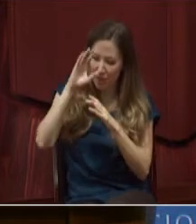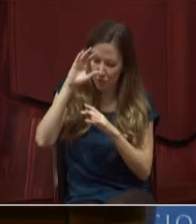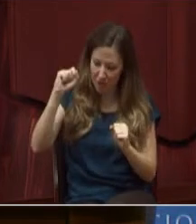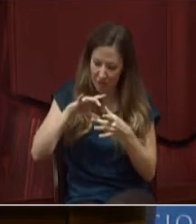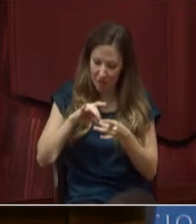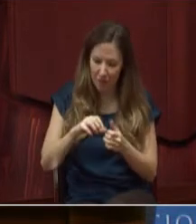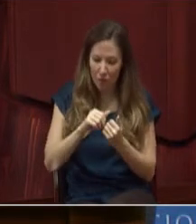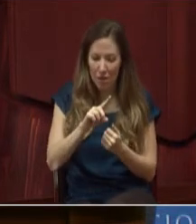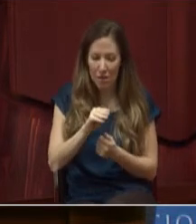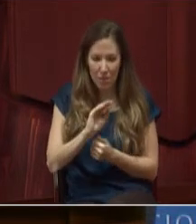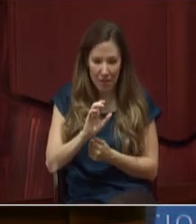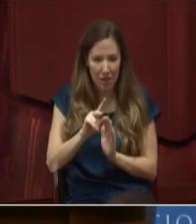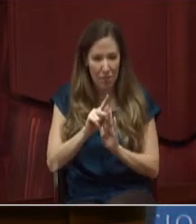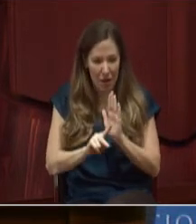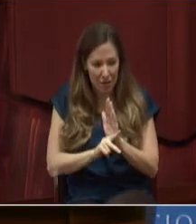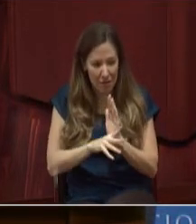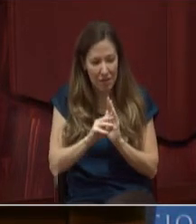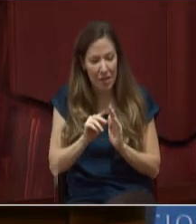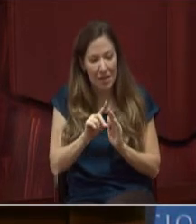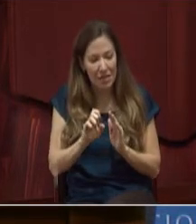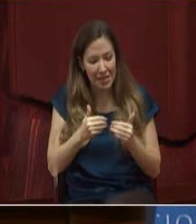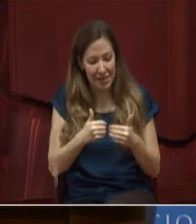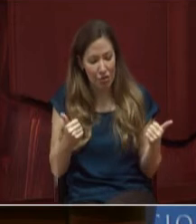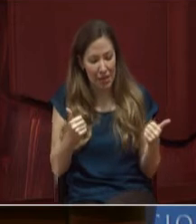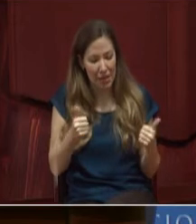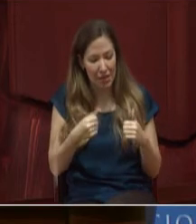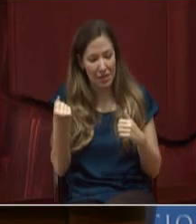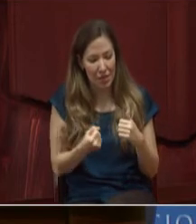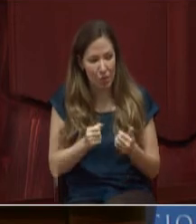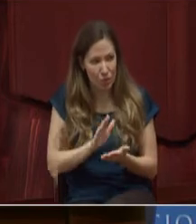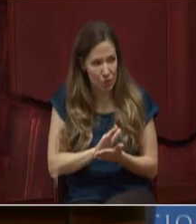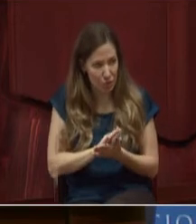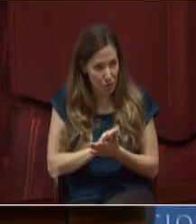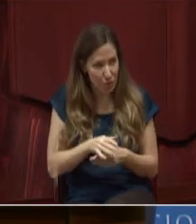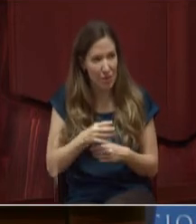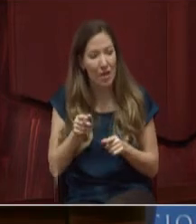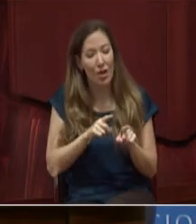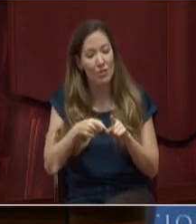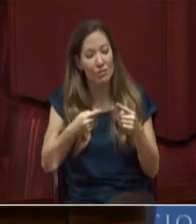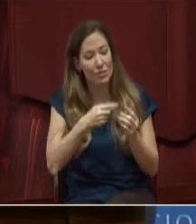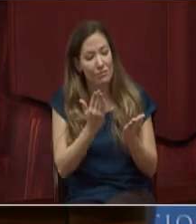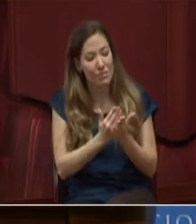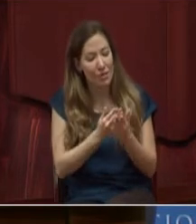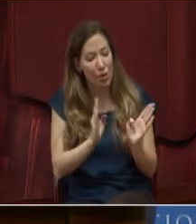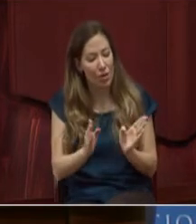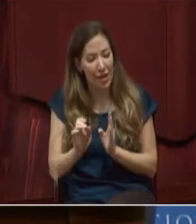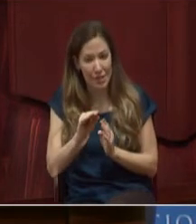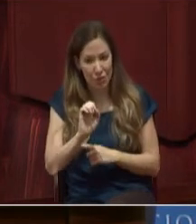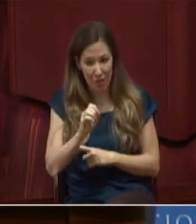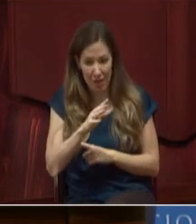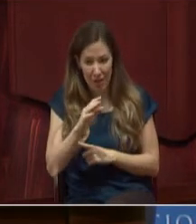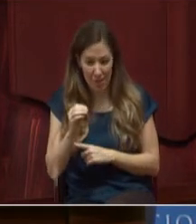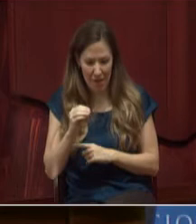Protection Agency and desegregating the southern schools, to taking the bite out of organized crime and overturning almost a century